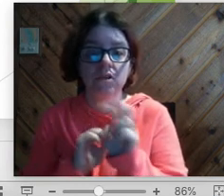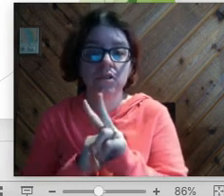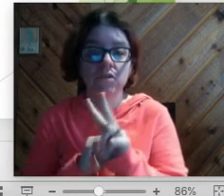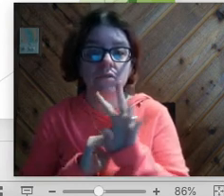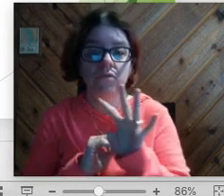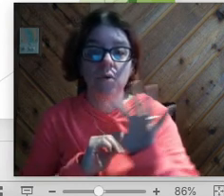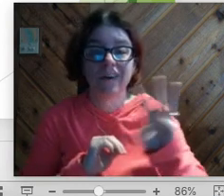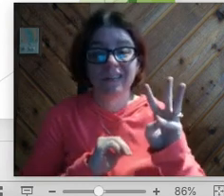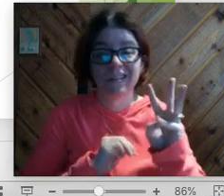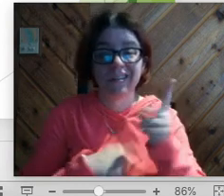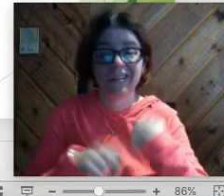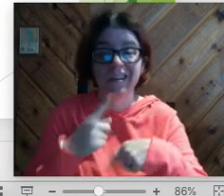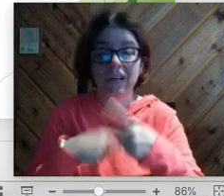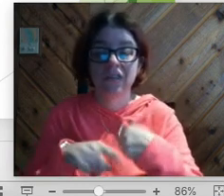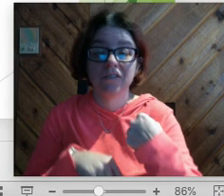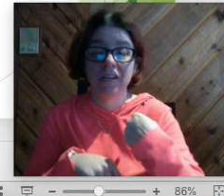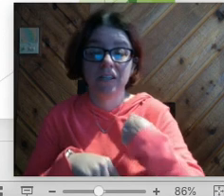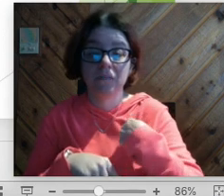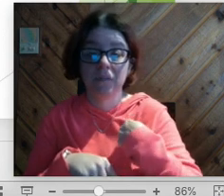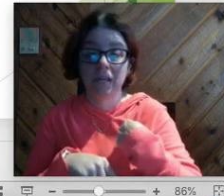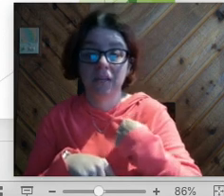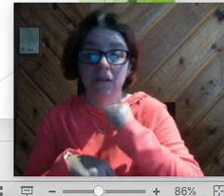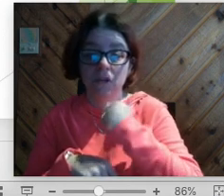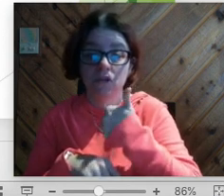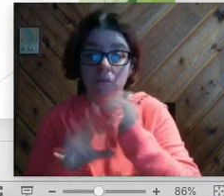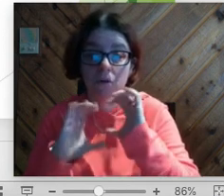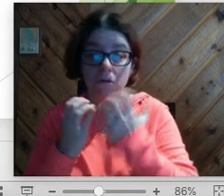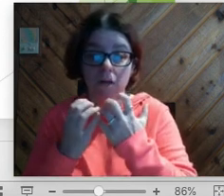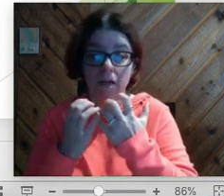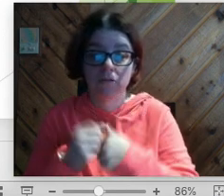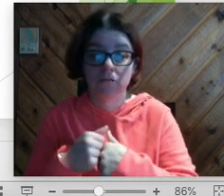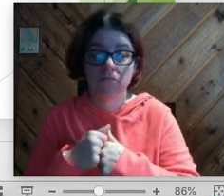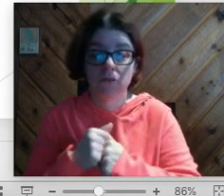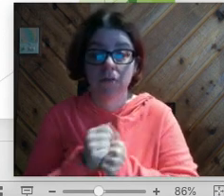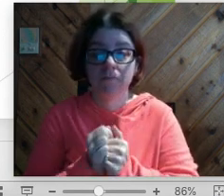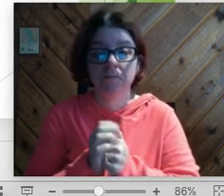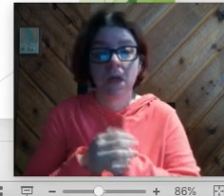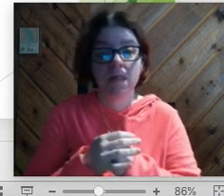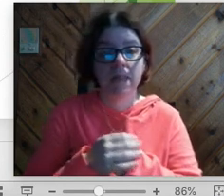numbers 2, 4, and 6, you'll sign to me tomorrow